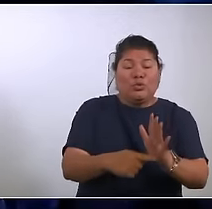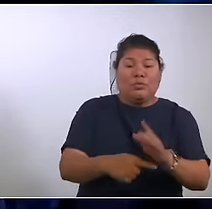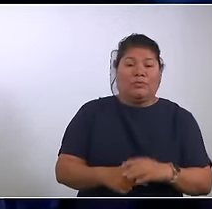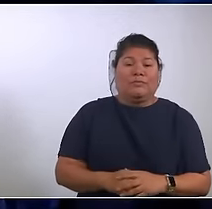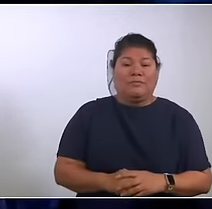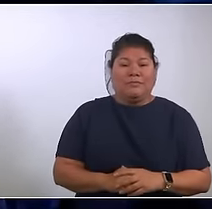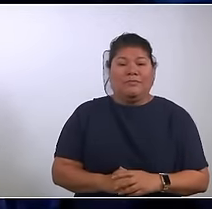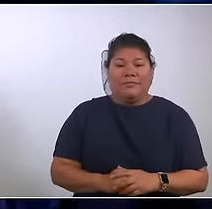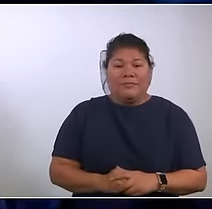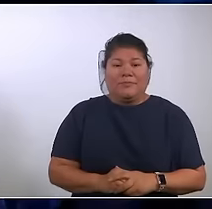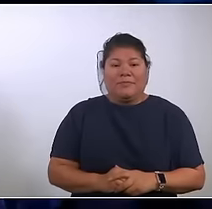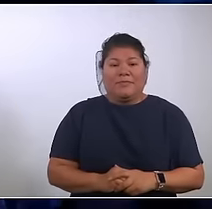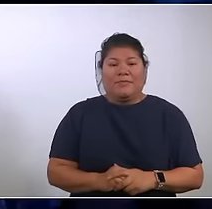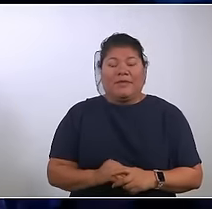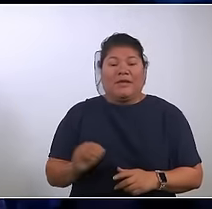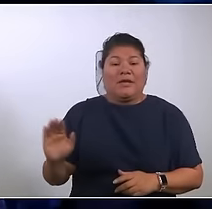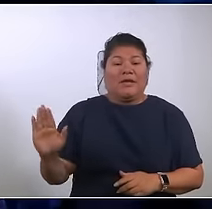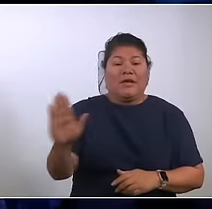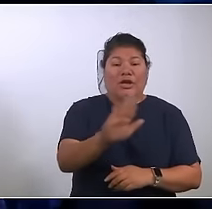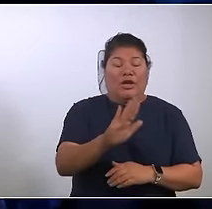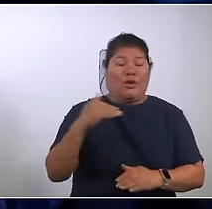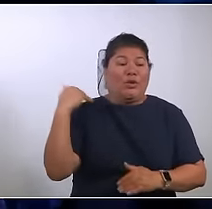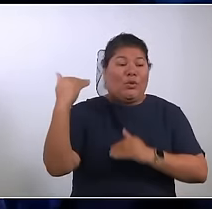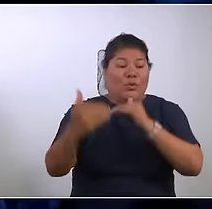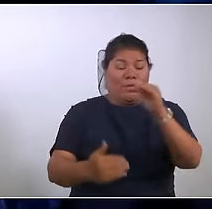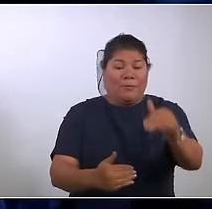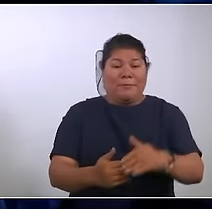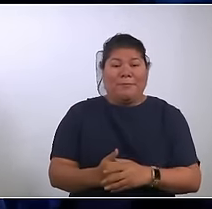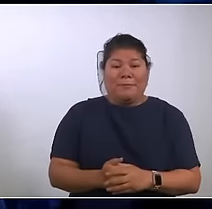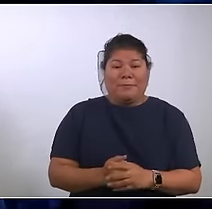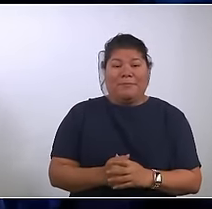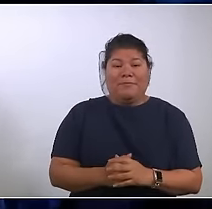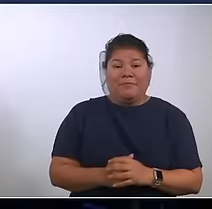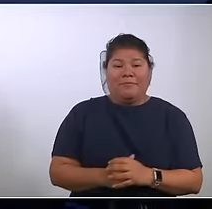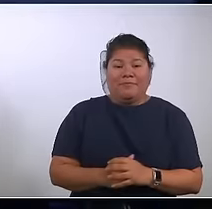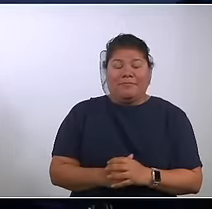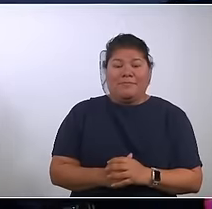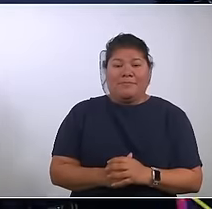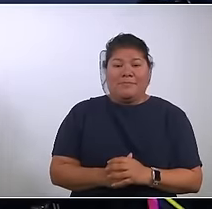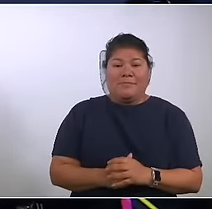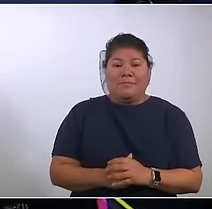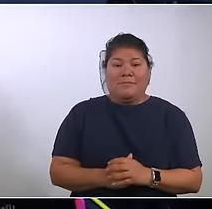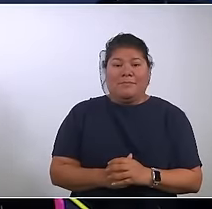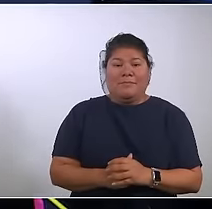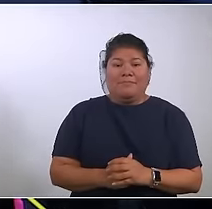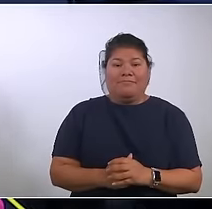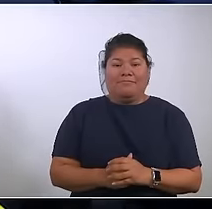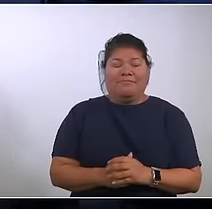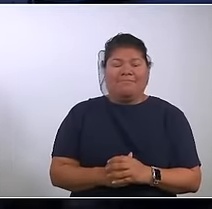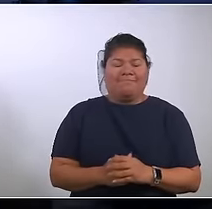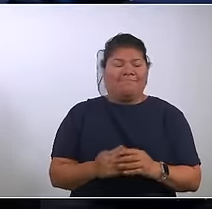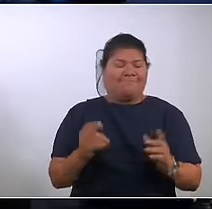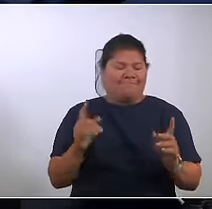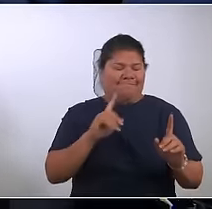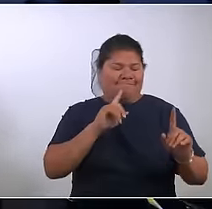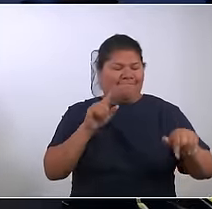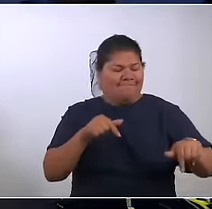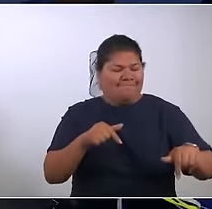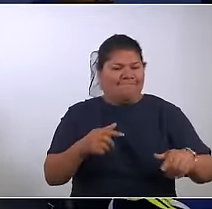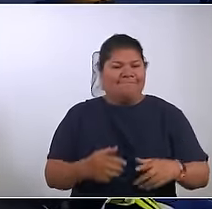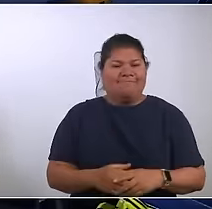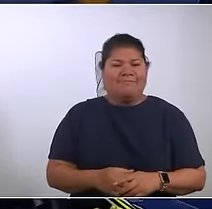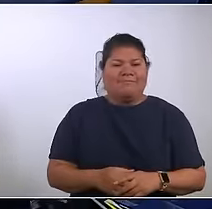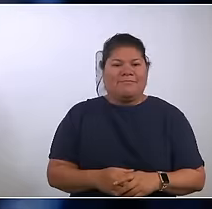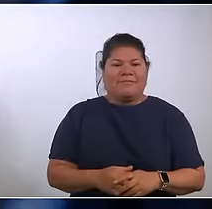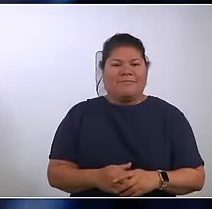Mirará el poder de Dios manifiesto. In your generation. En su generación. Here is the command. Aquí está el mandato.